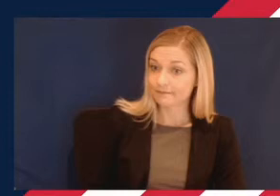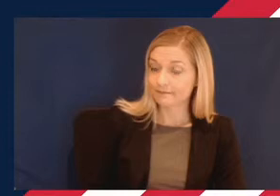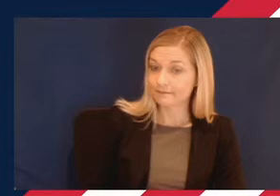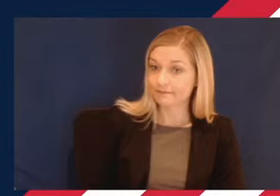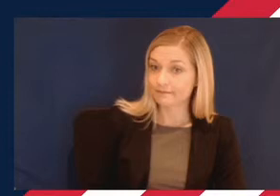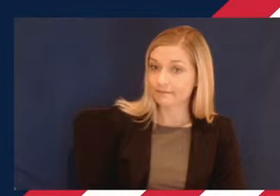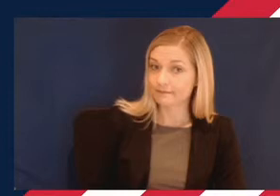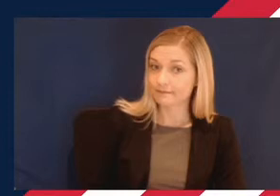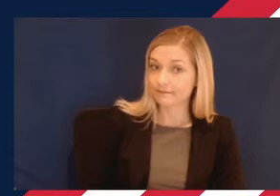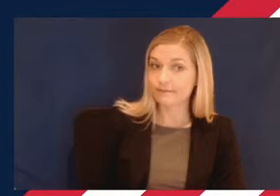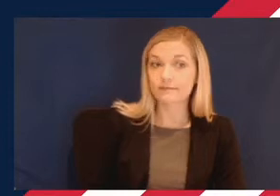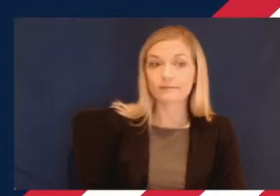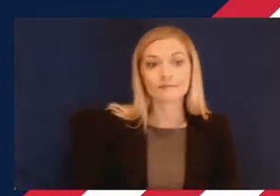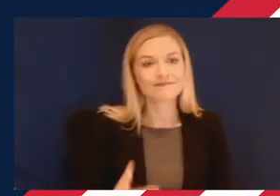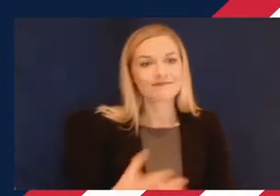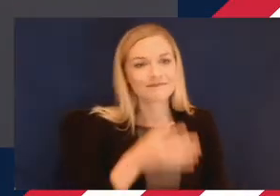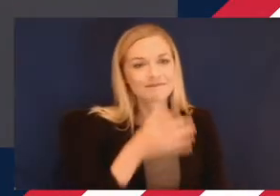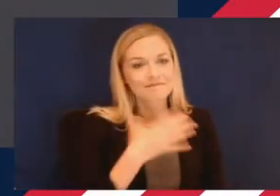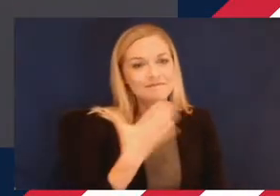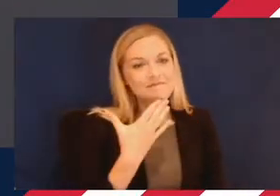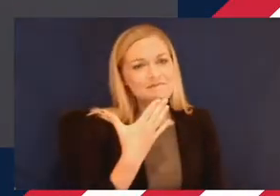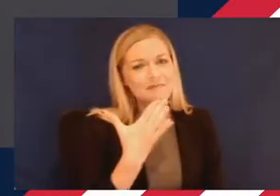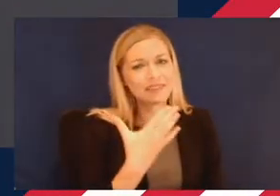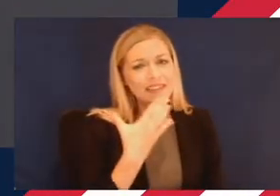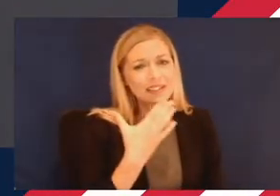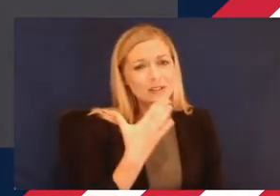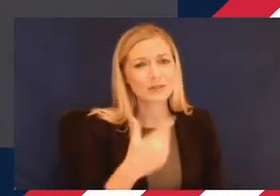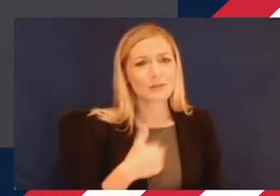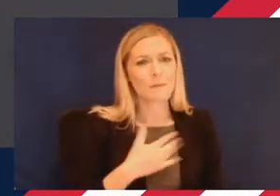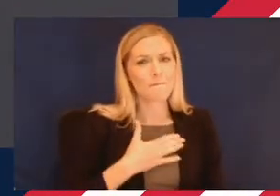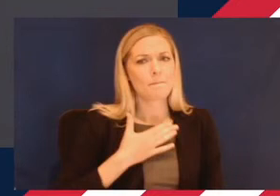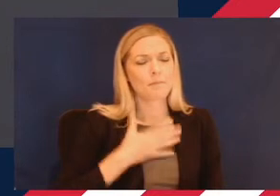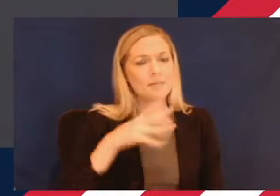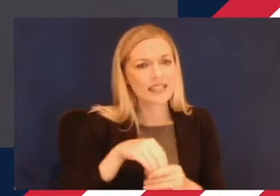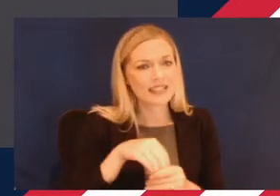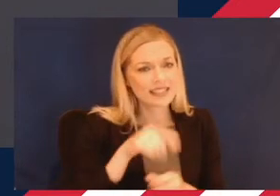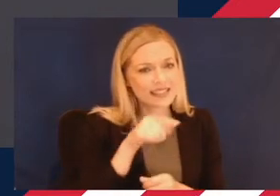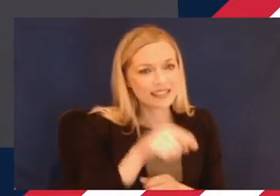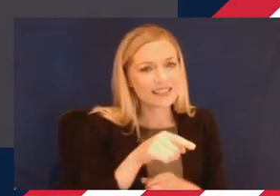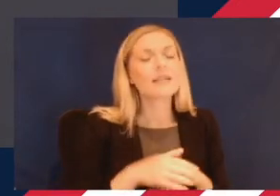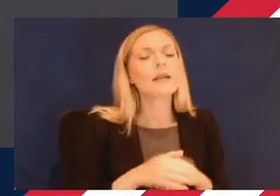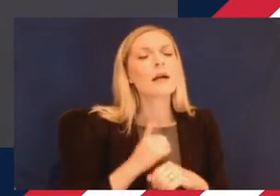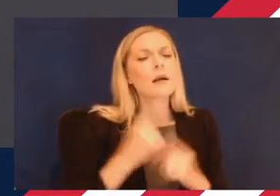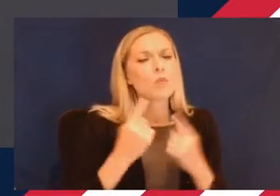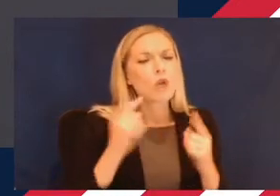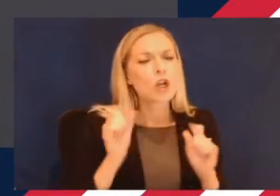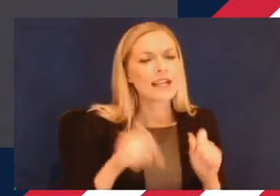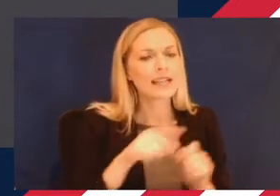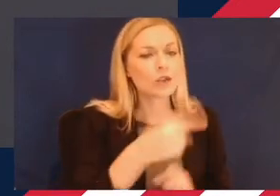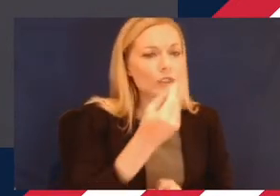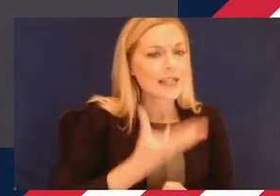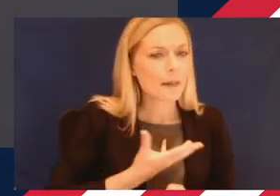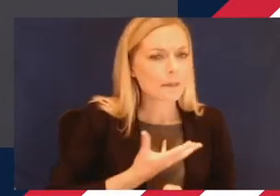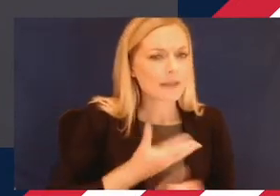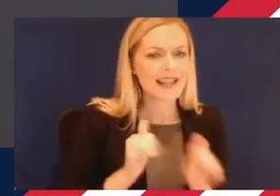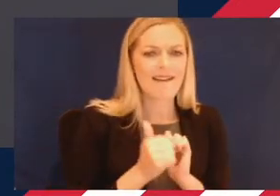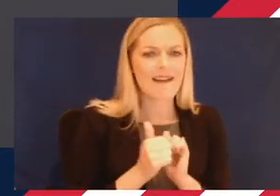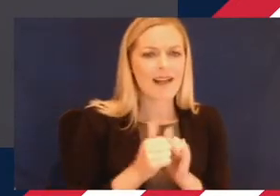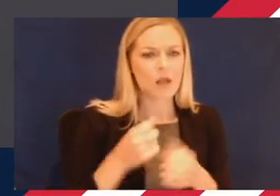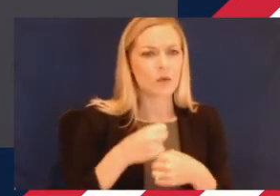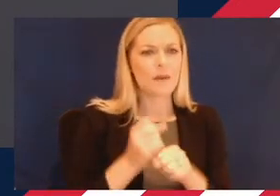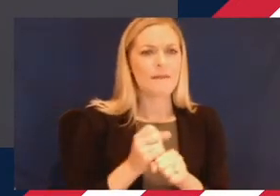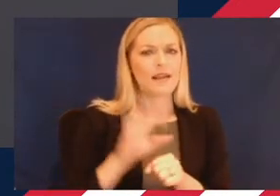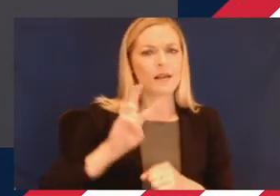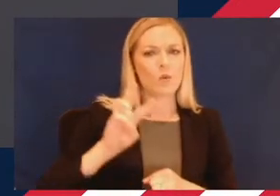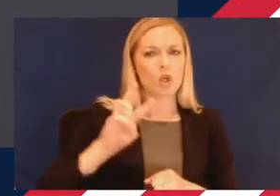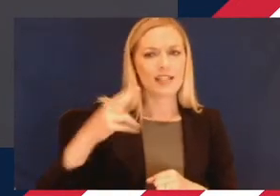Thank you. It is good to be with you. I wondered if you could tell me how we can make the World Health Organization